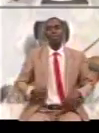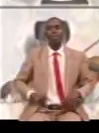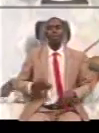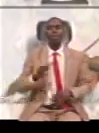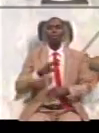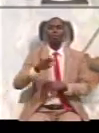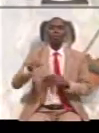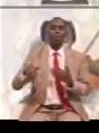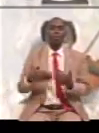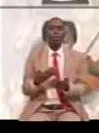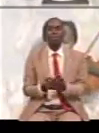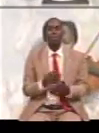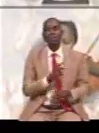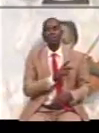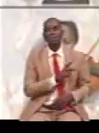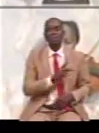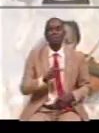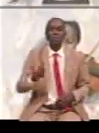King of all